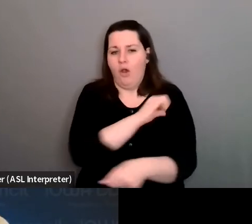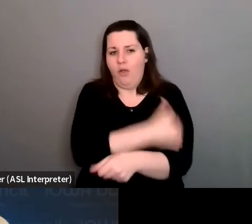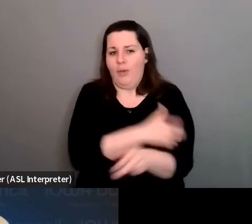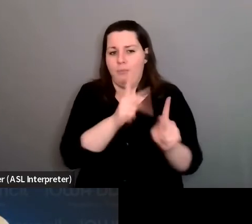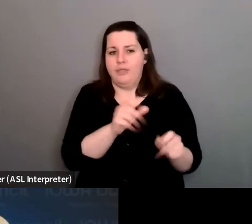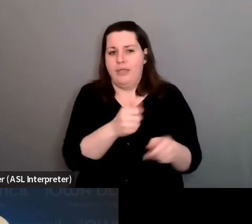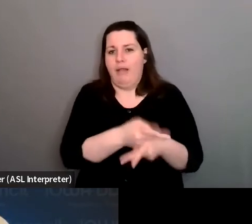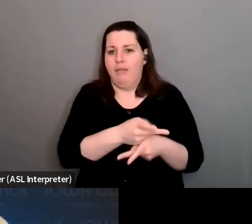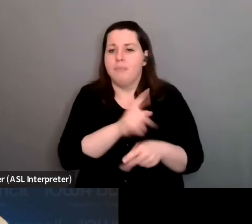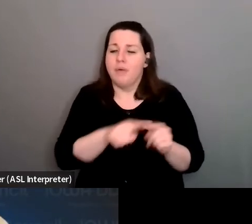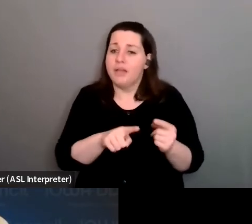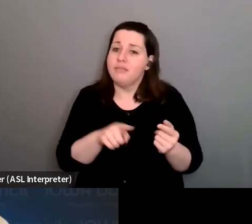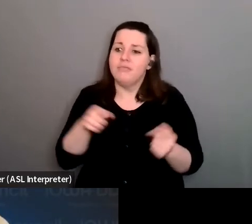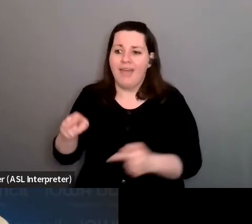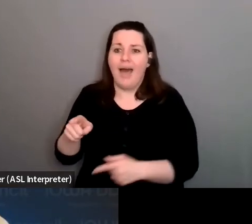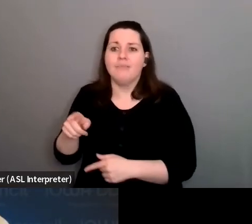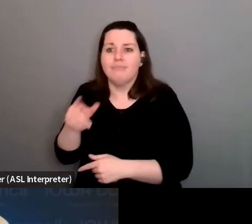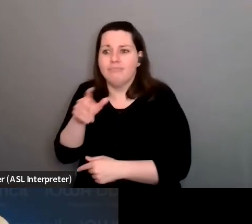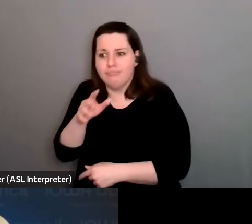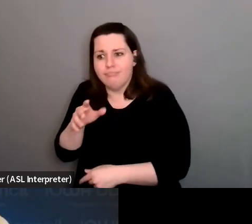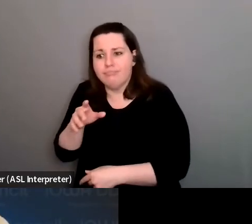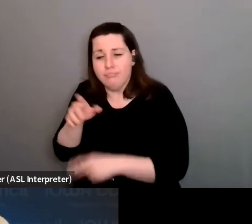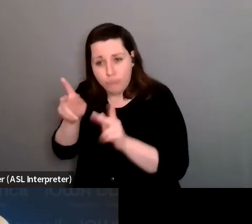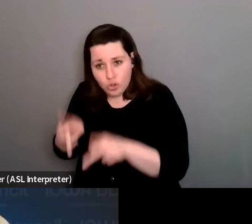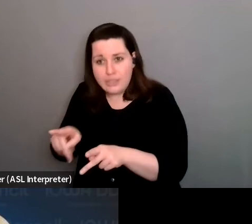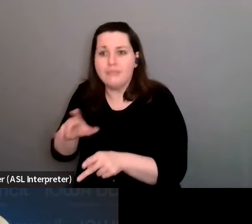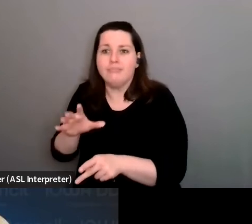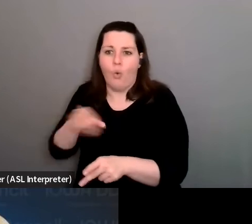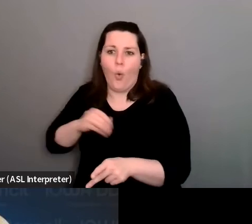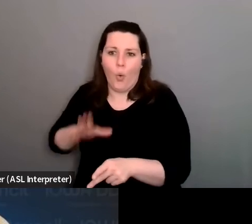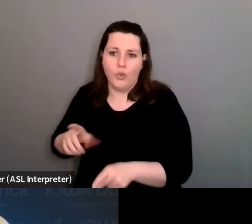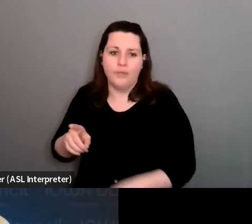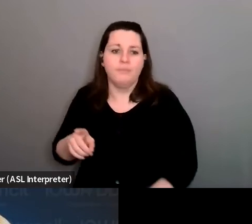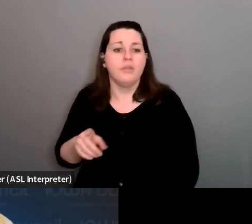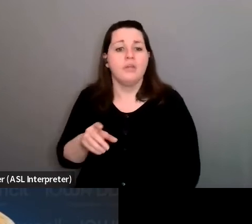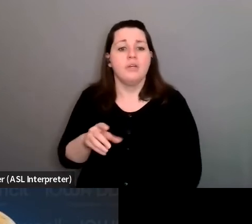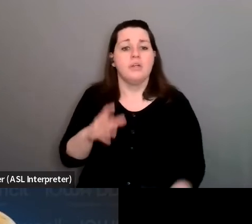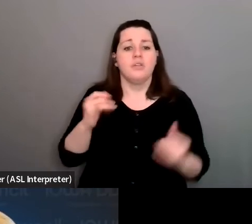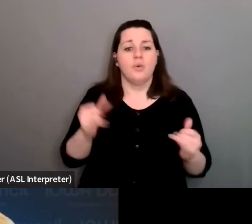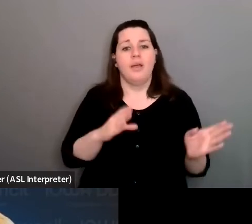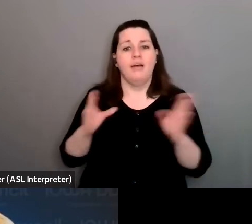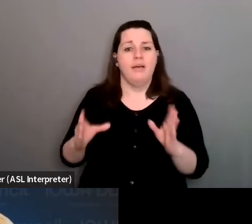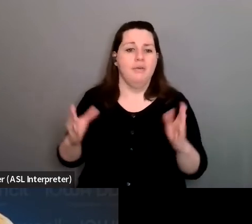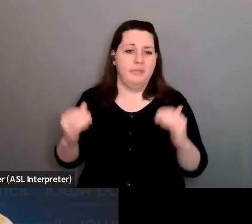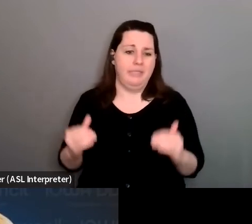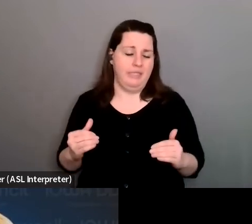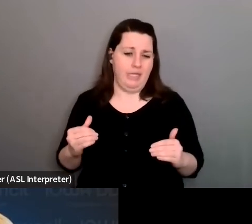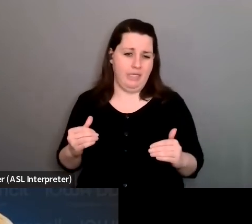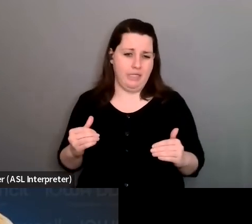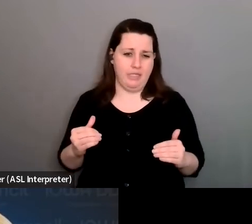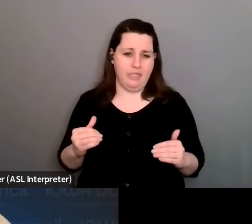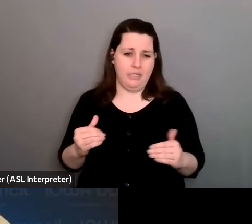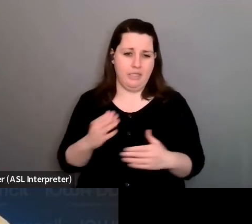the owner. All right, so we can stop sharing on that one and we'll move to the next